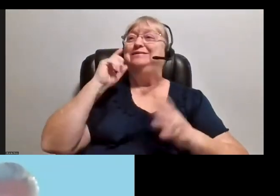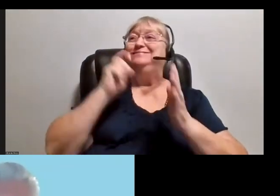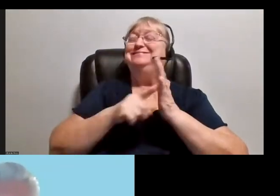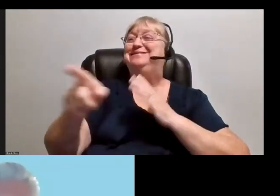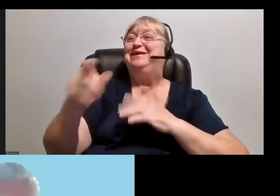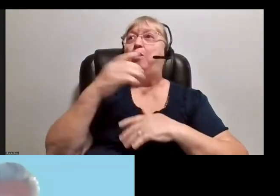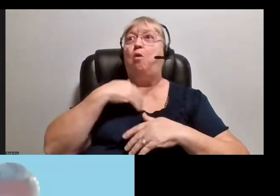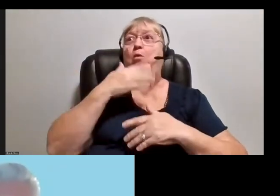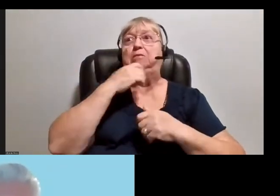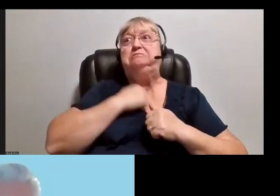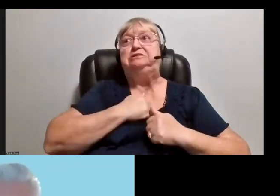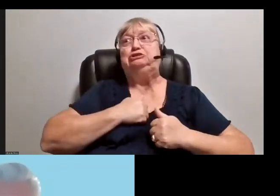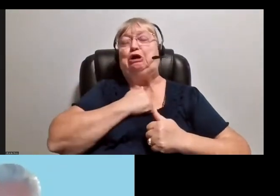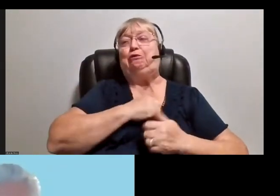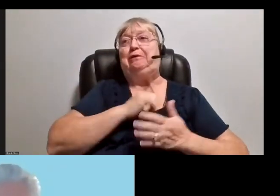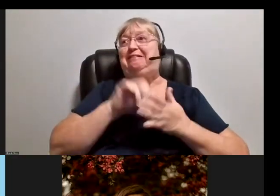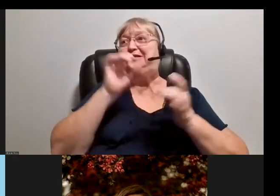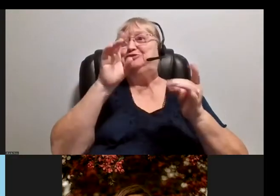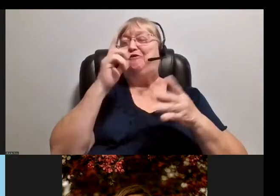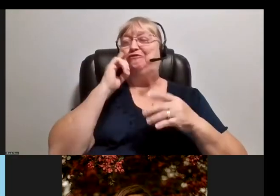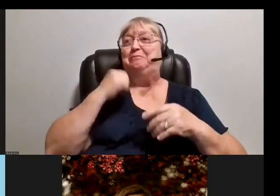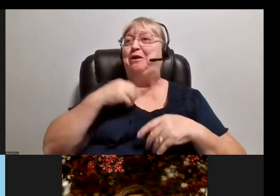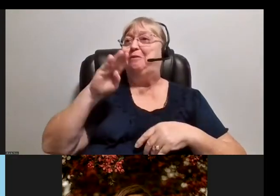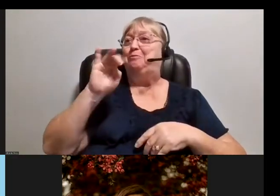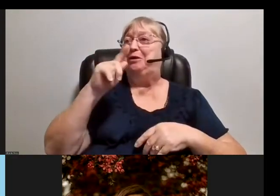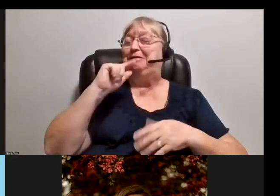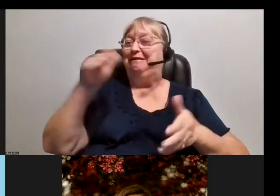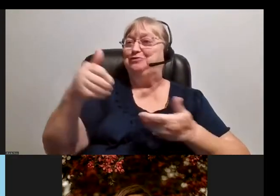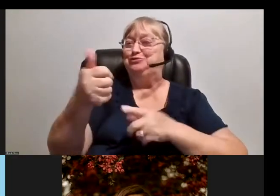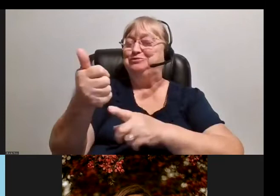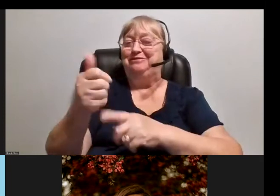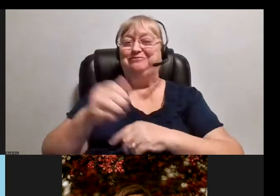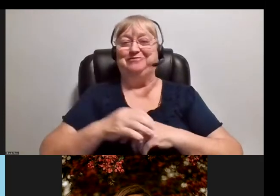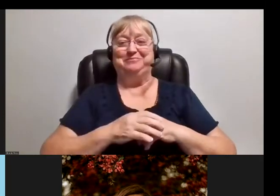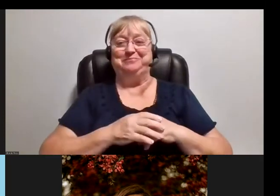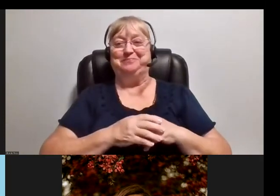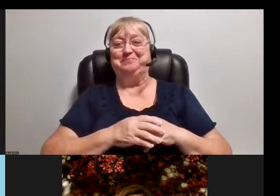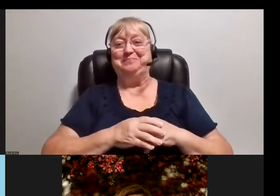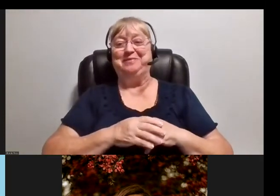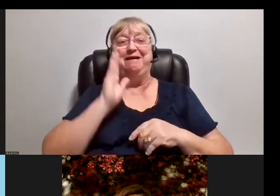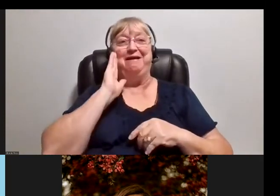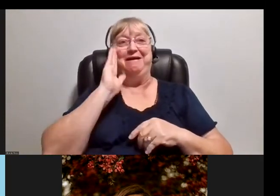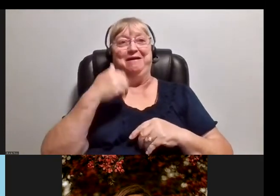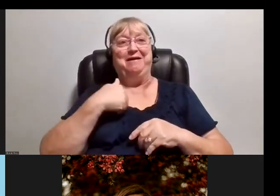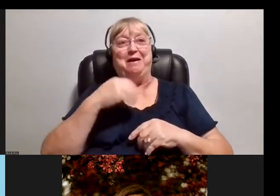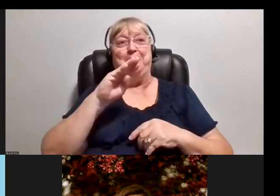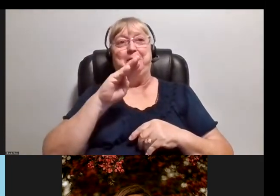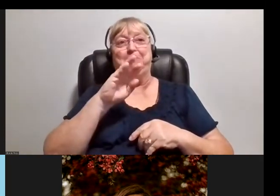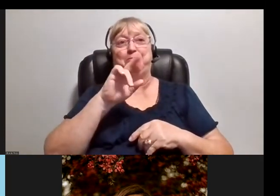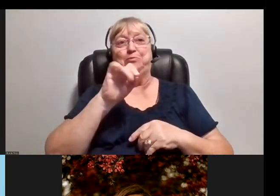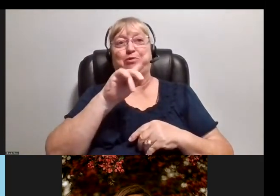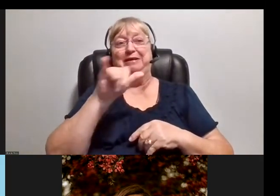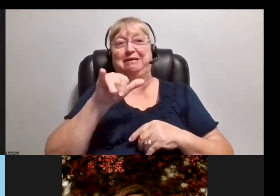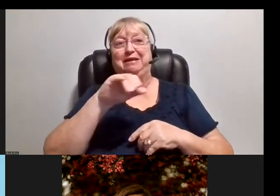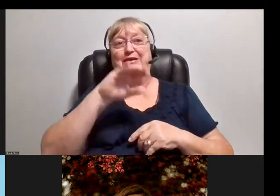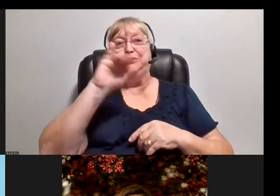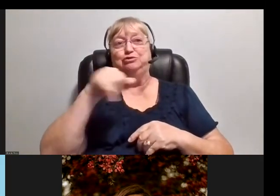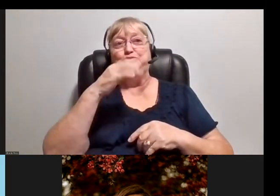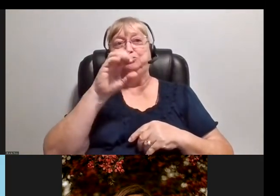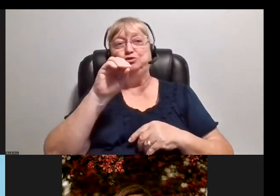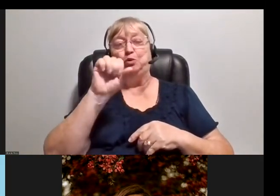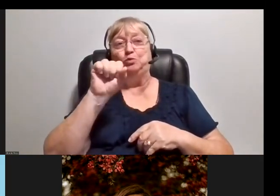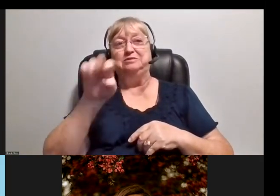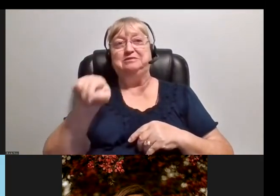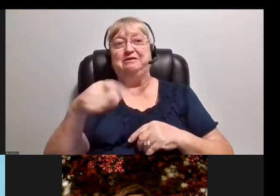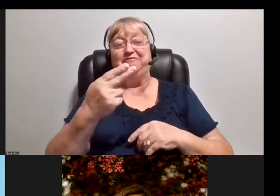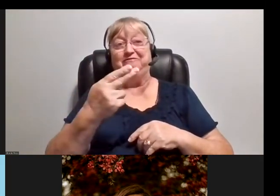That's terrible of me. Here, Brittany, introduce yourself. I'm Brittany Joseph, and I am the